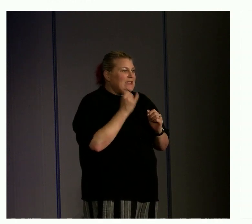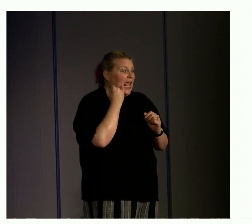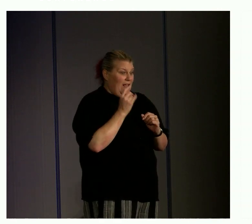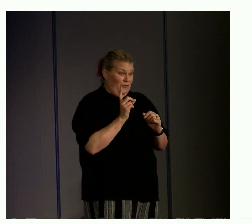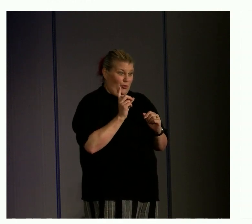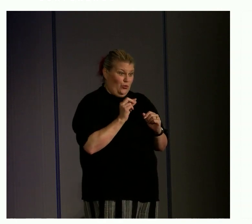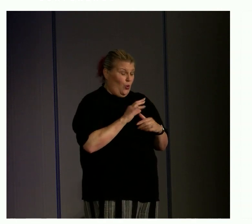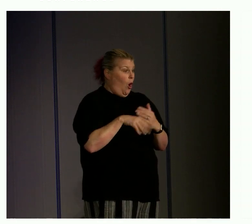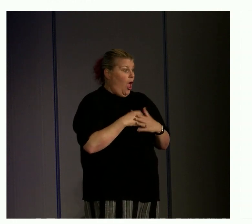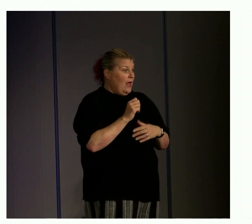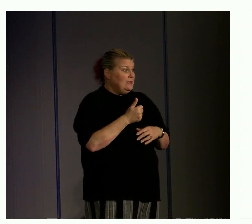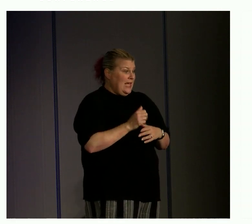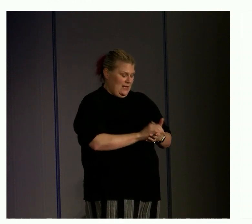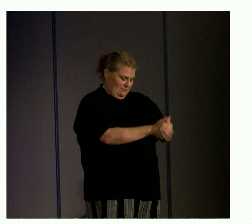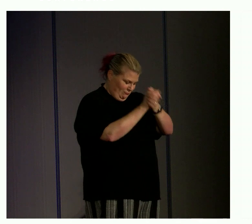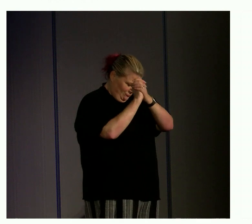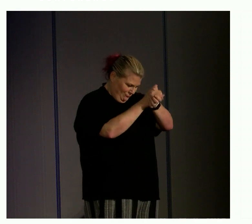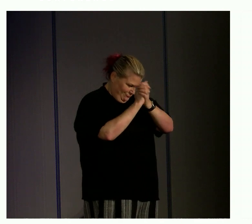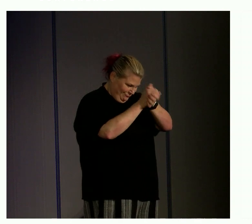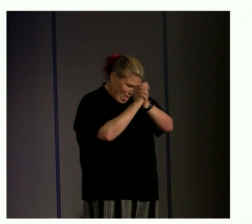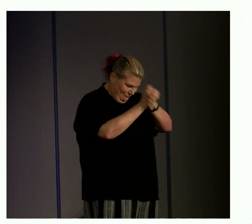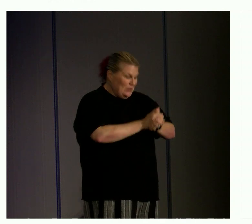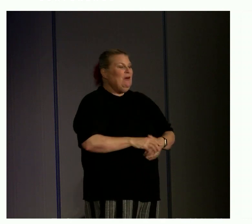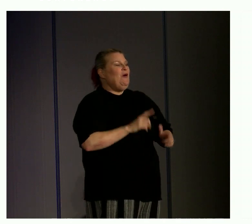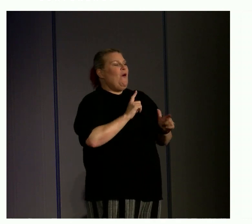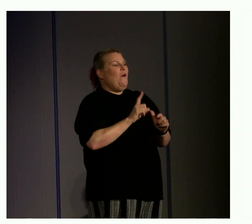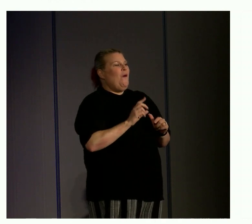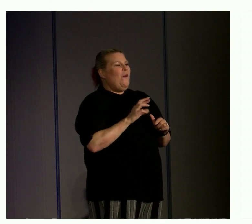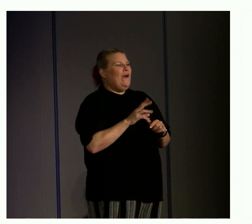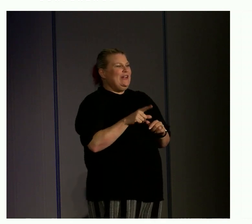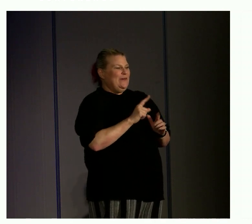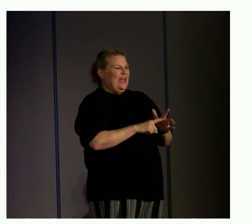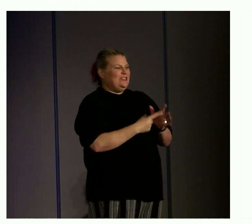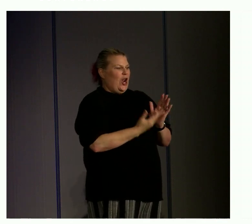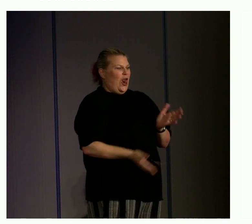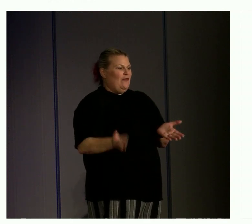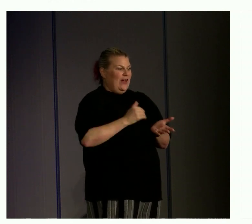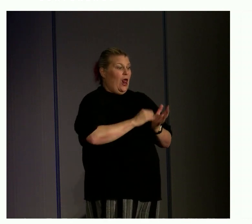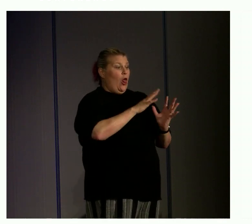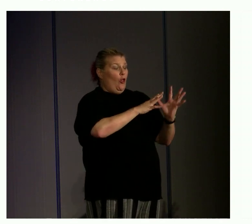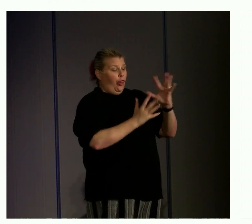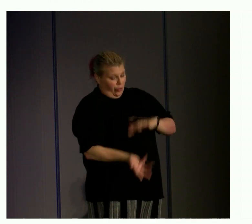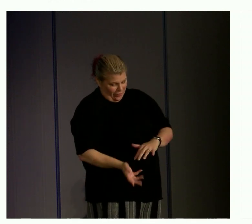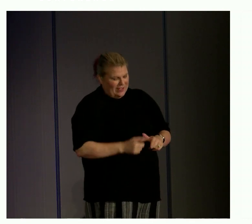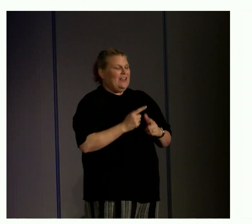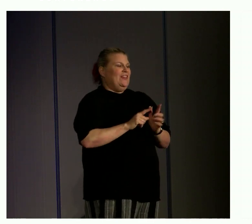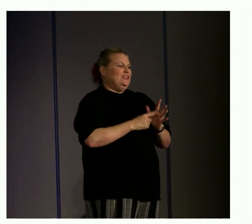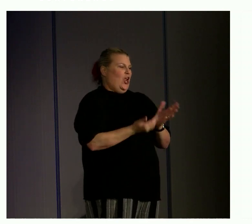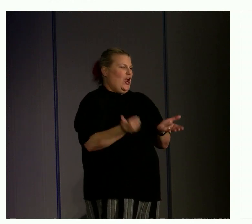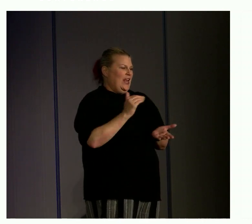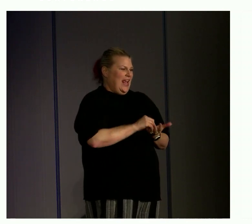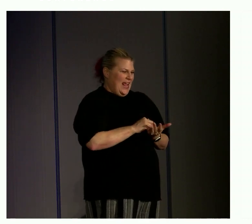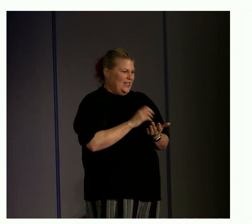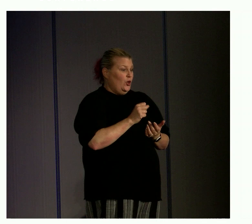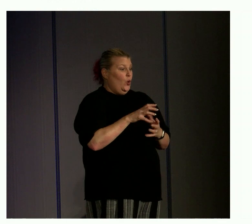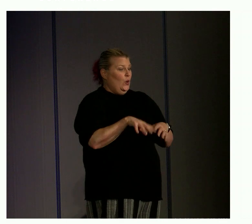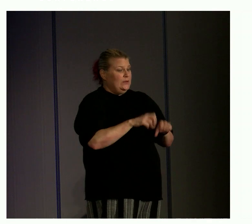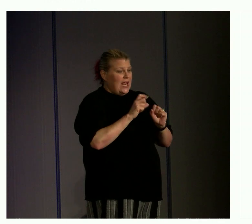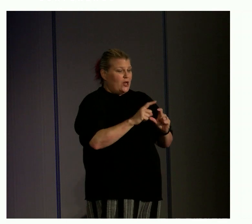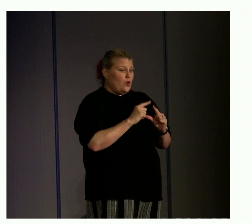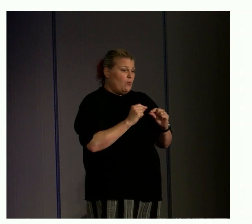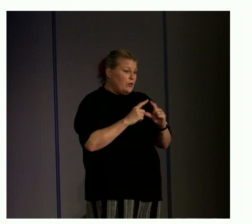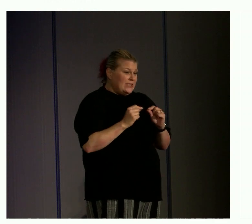10, congratulations. Otherwise, you can start over again. So you take your bricks, you